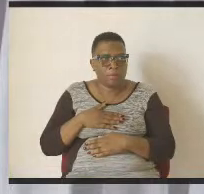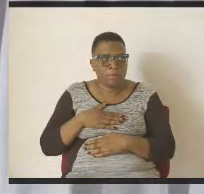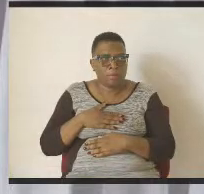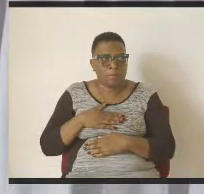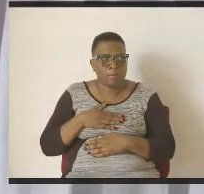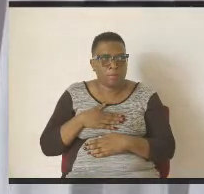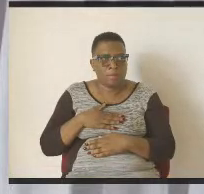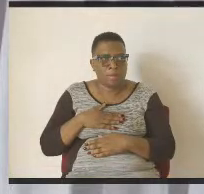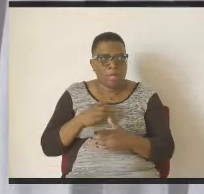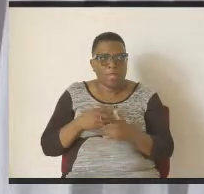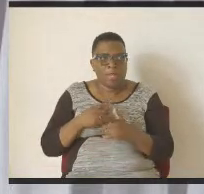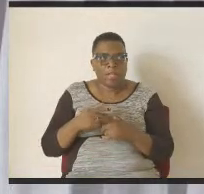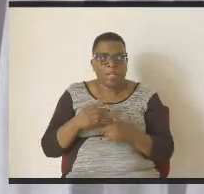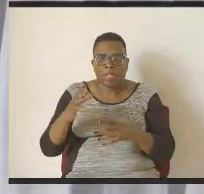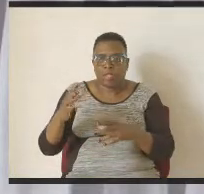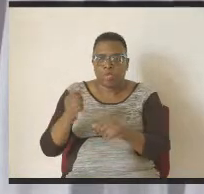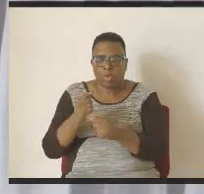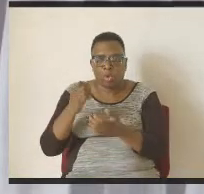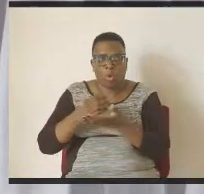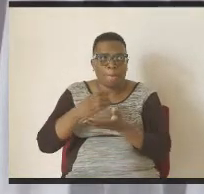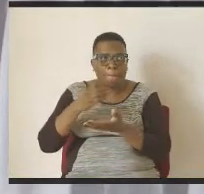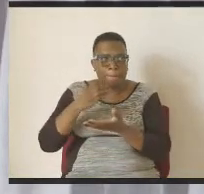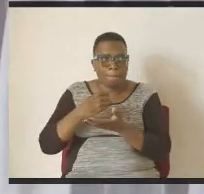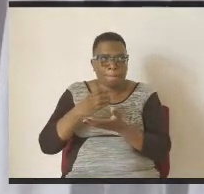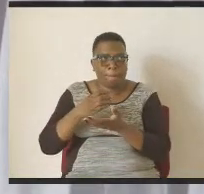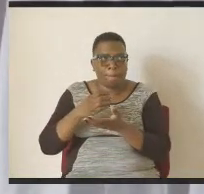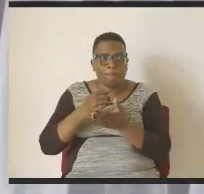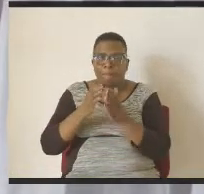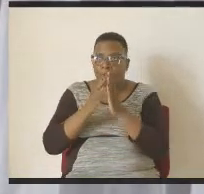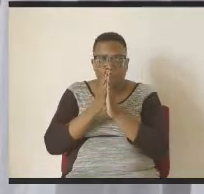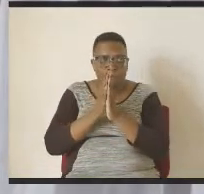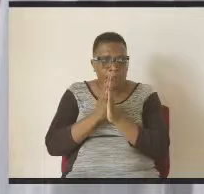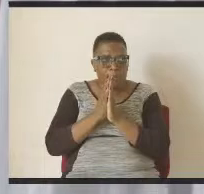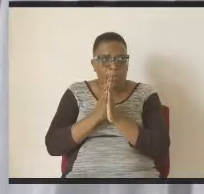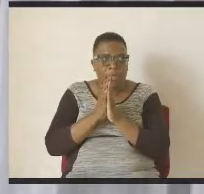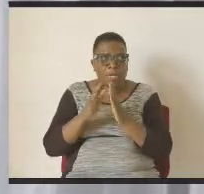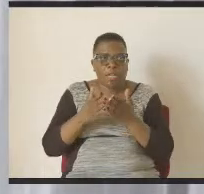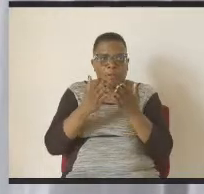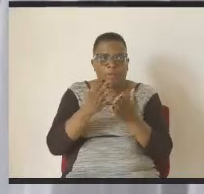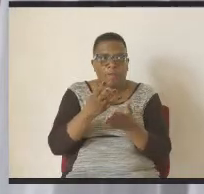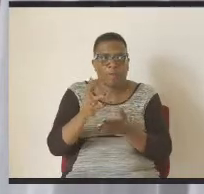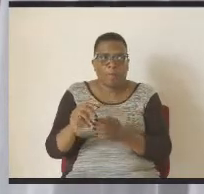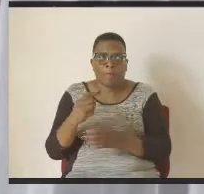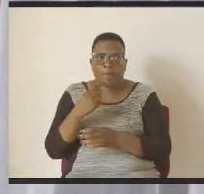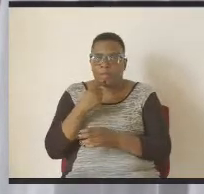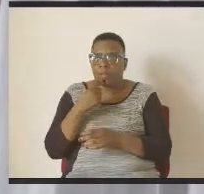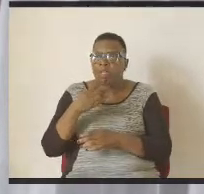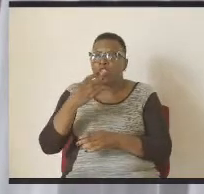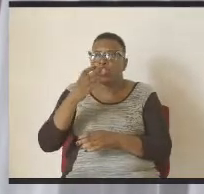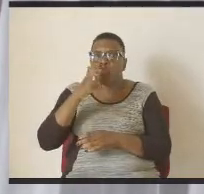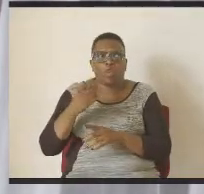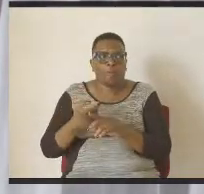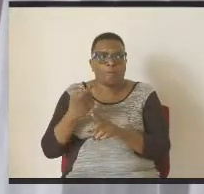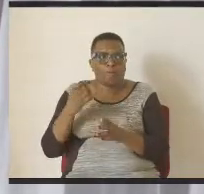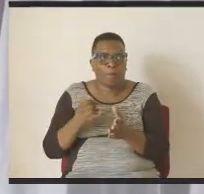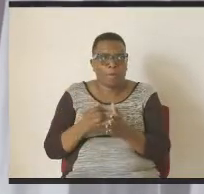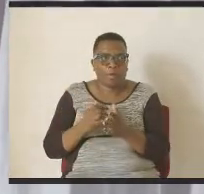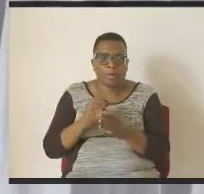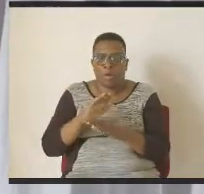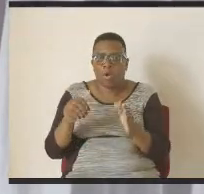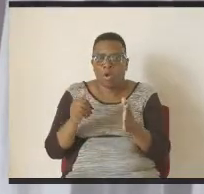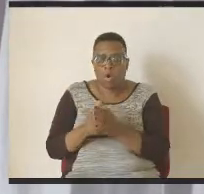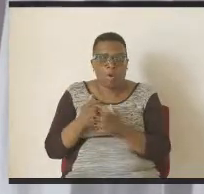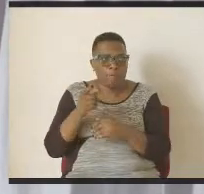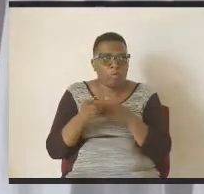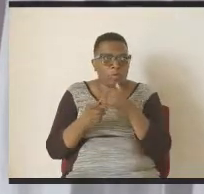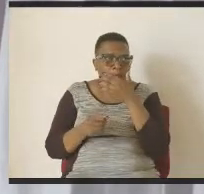verse. Then he took the cup and gave thanks and gave it to them, saying, "Drink from it,